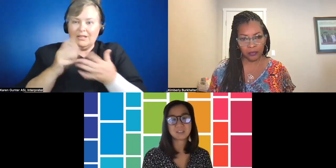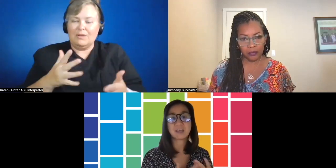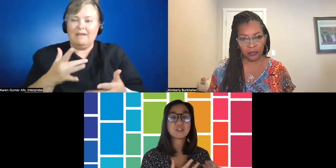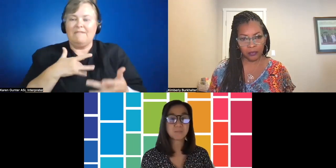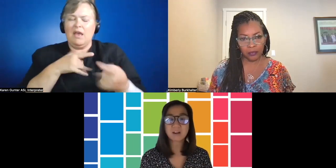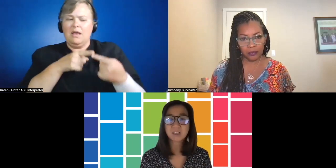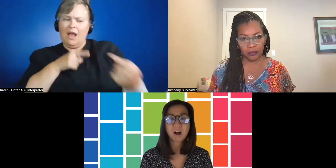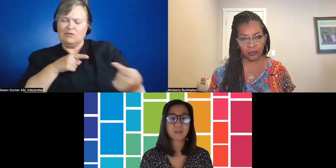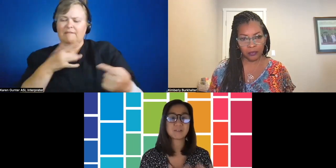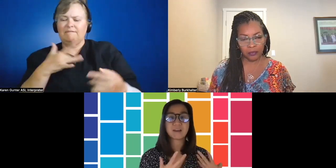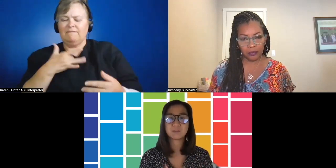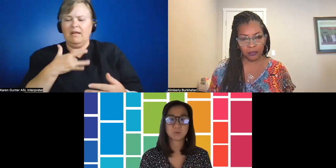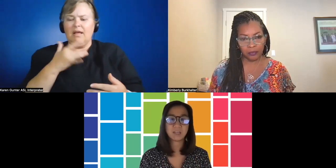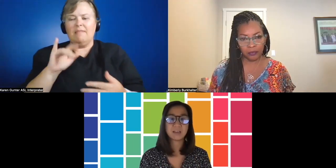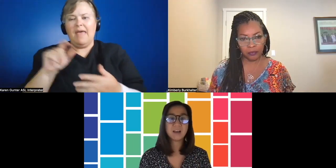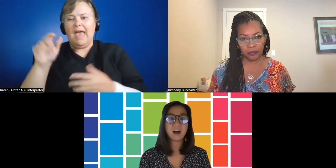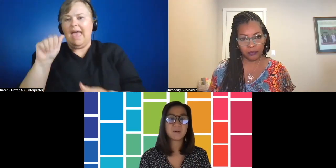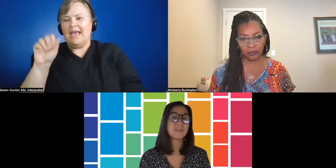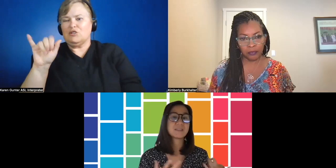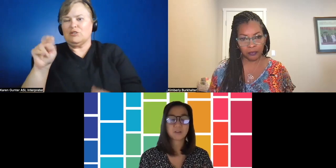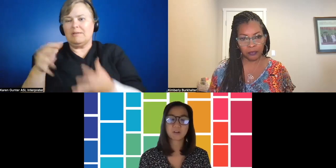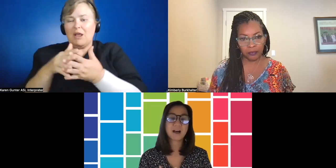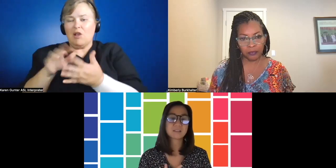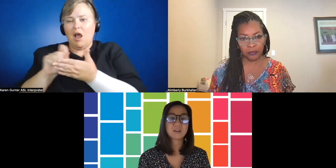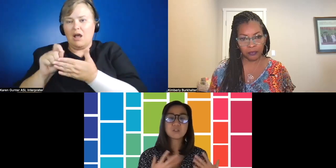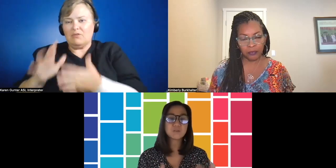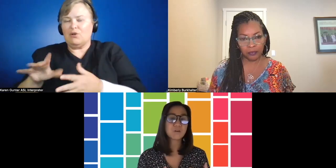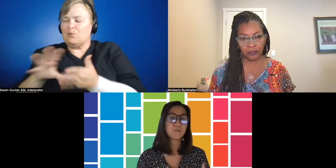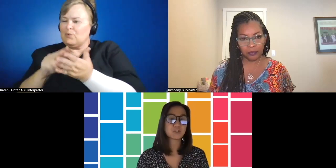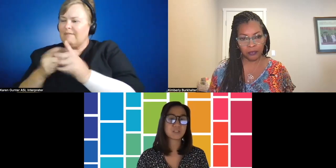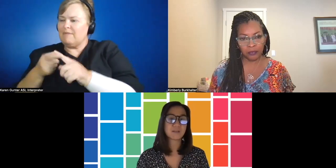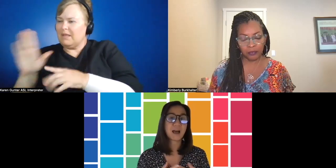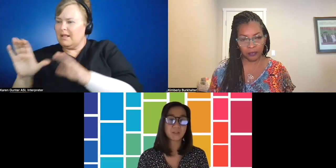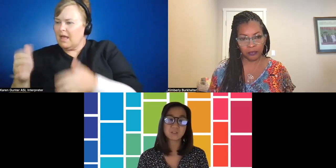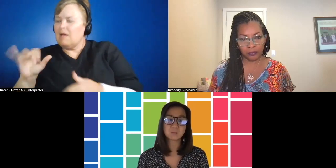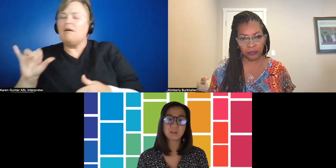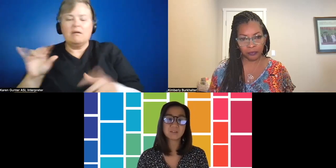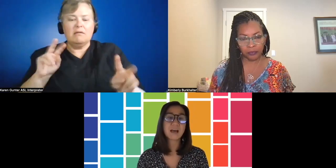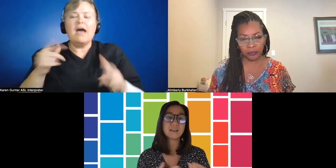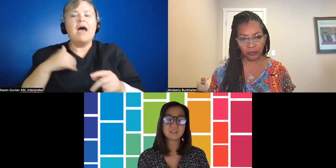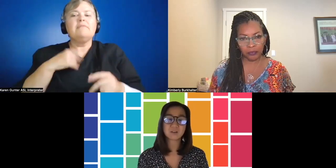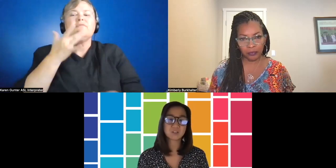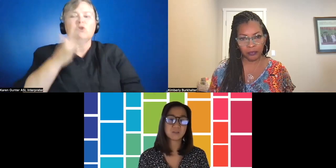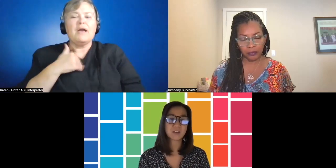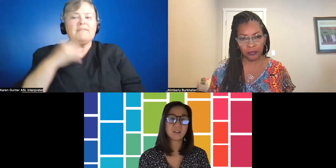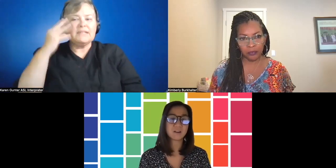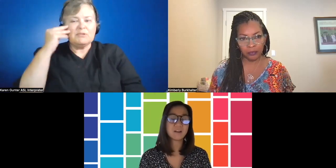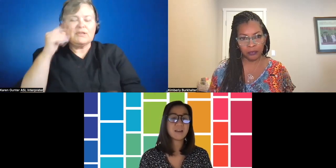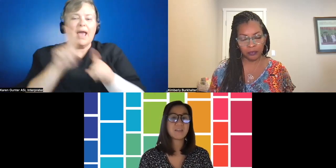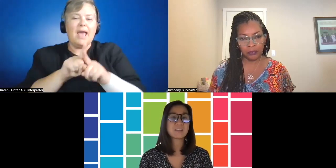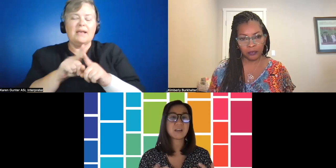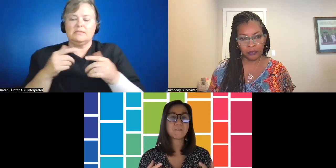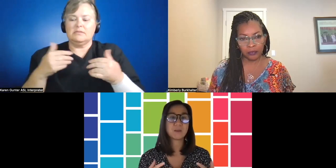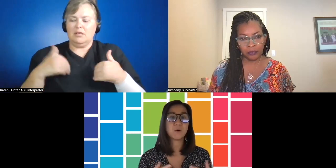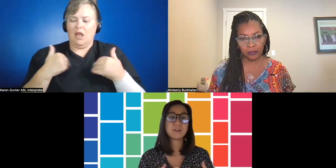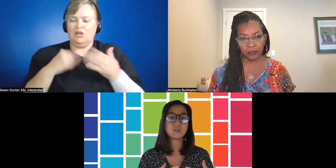connected to the Asian American authors that I was reading in this other class. And so I just feel very fortunate to have had those experiences as a young student of color. And